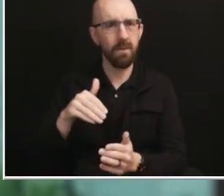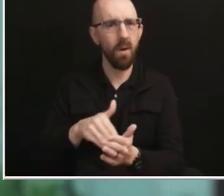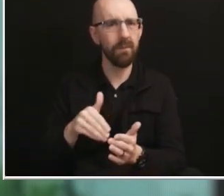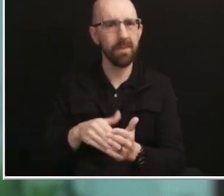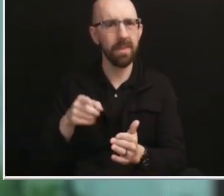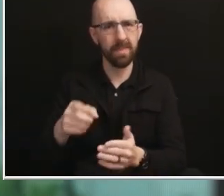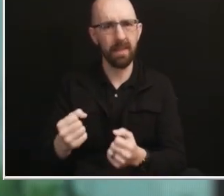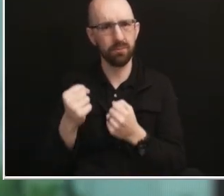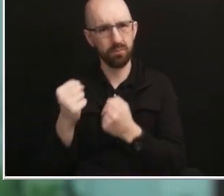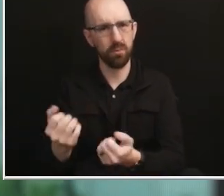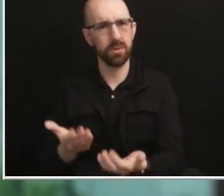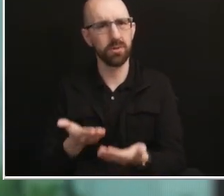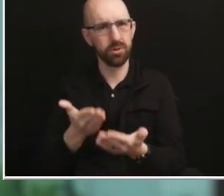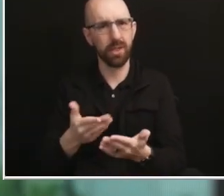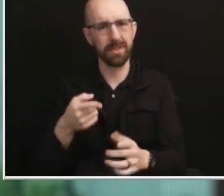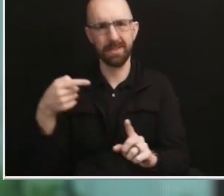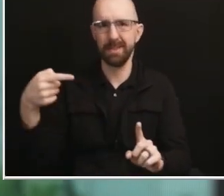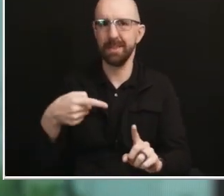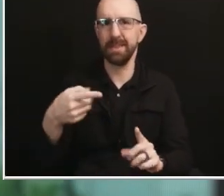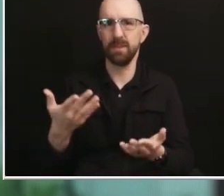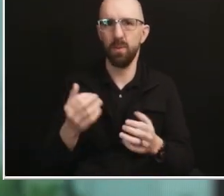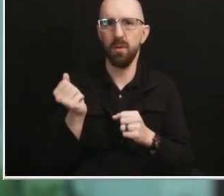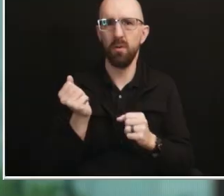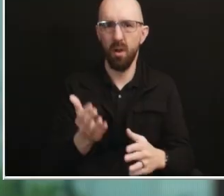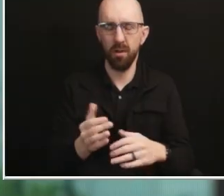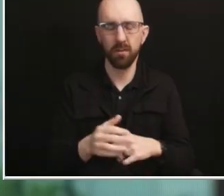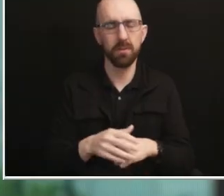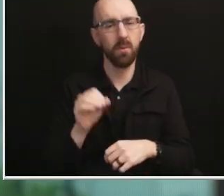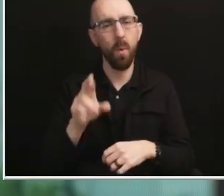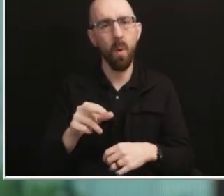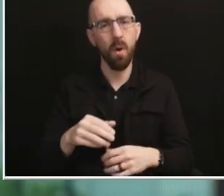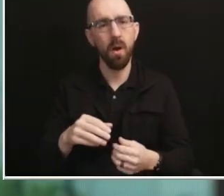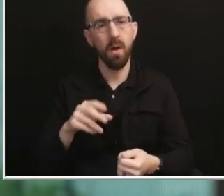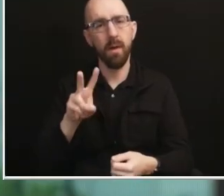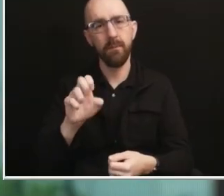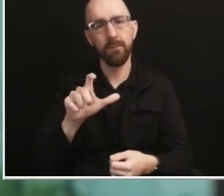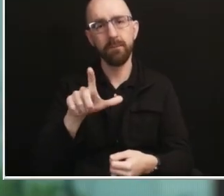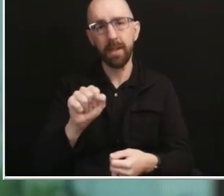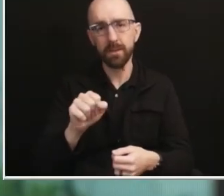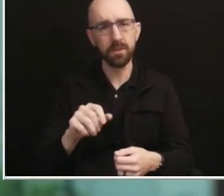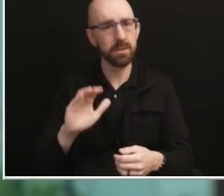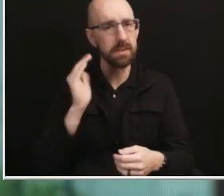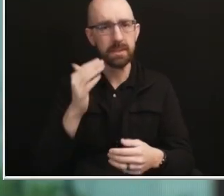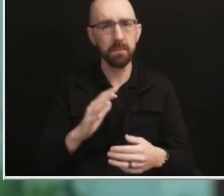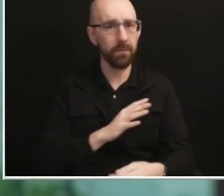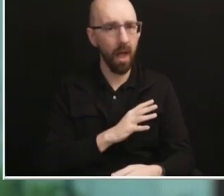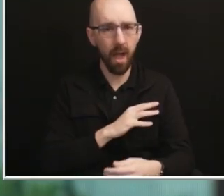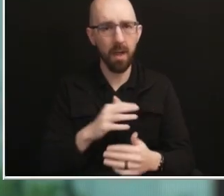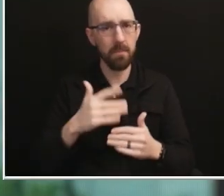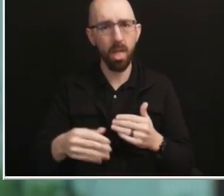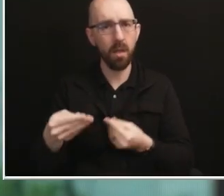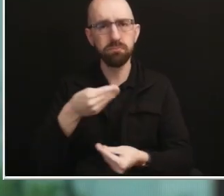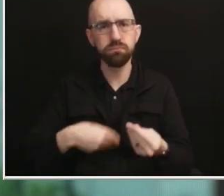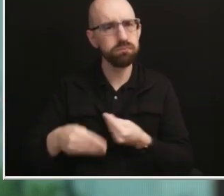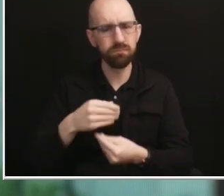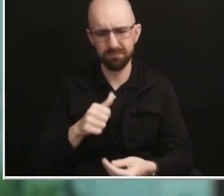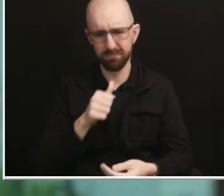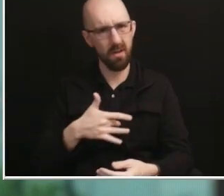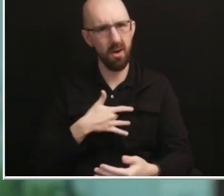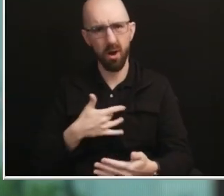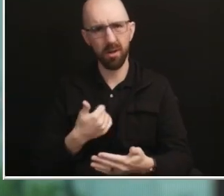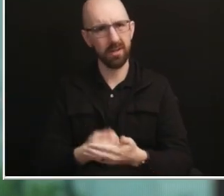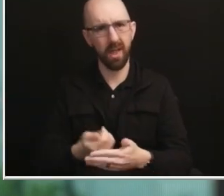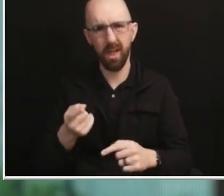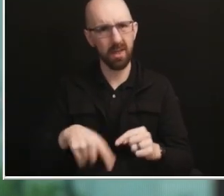driving it. Ultimately, you have to image the blood vessels and prove it's not a heart attack more than anything else. So a lot of times it's identifying